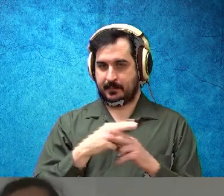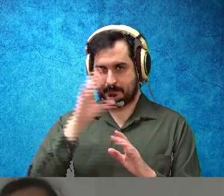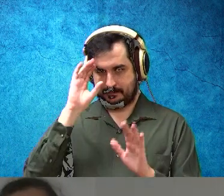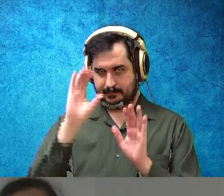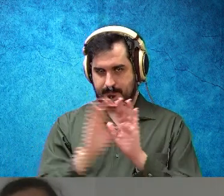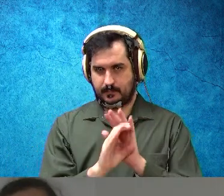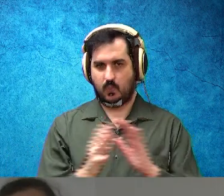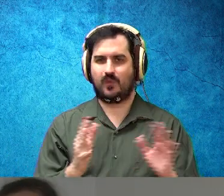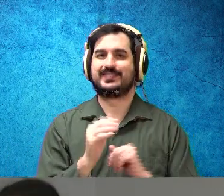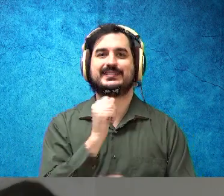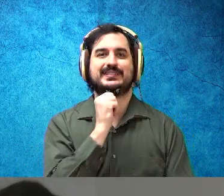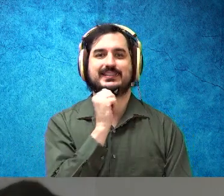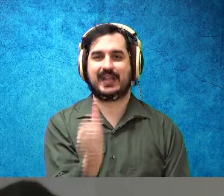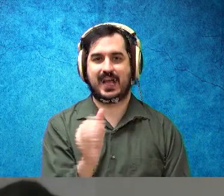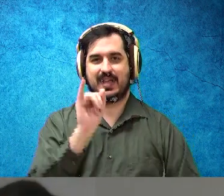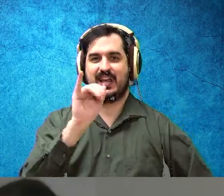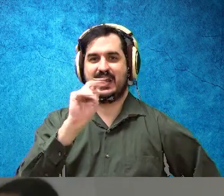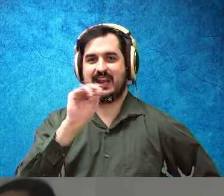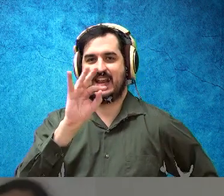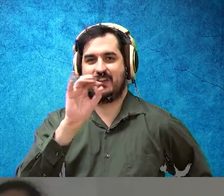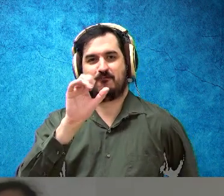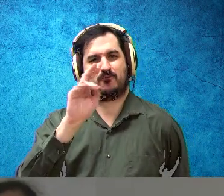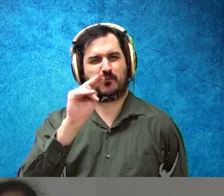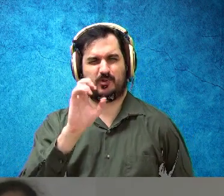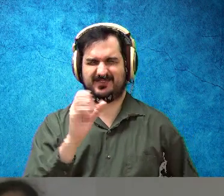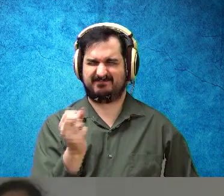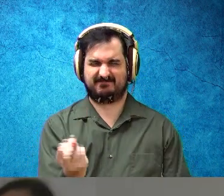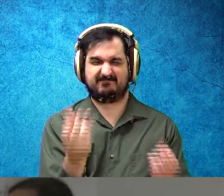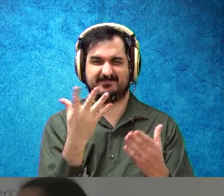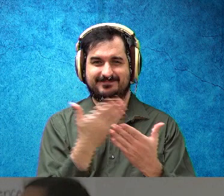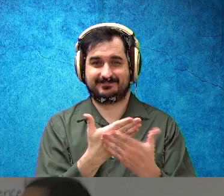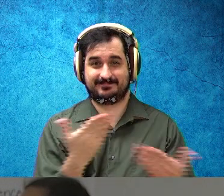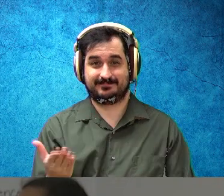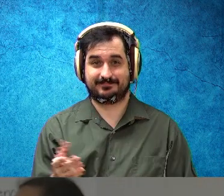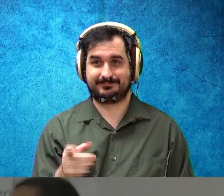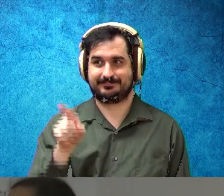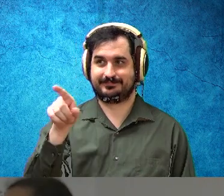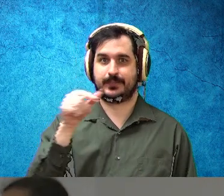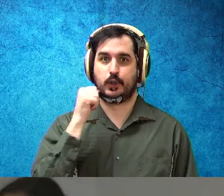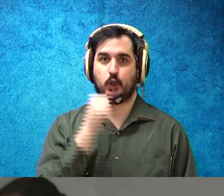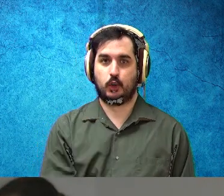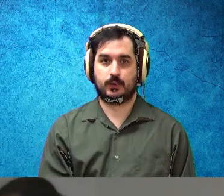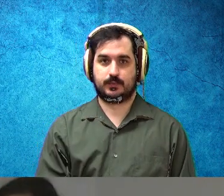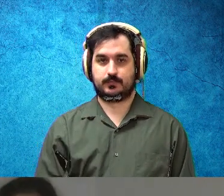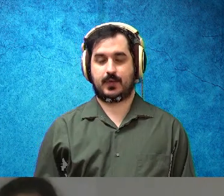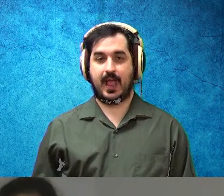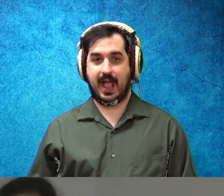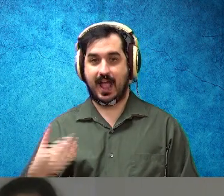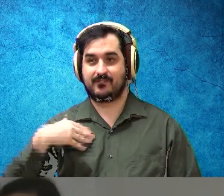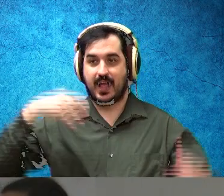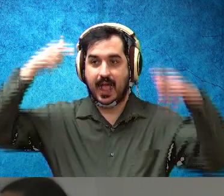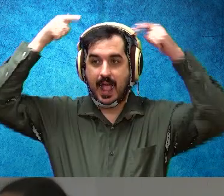an inference? There's several things. It's a girl. She has a helmet.